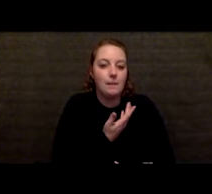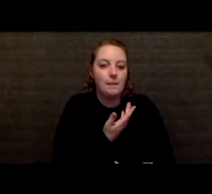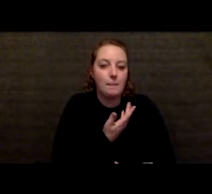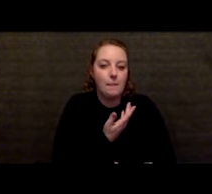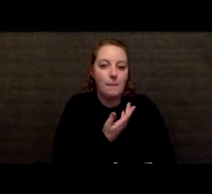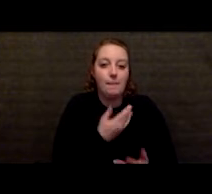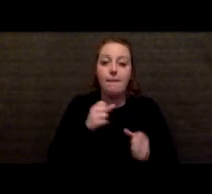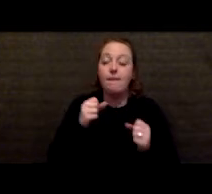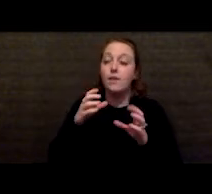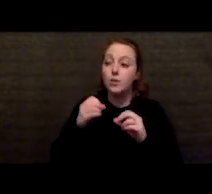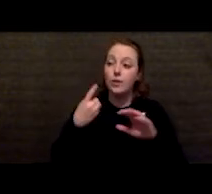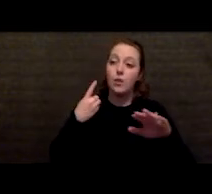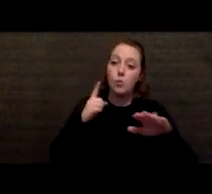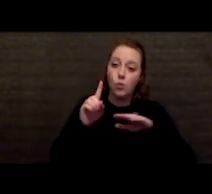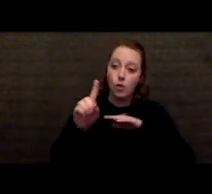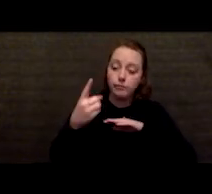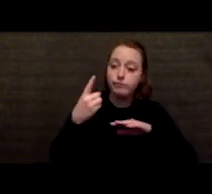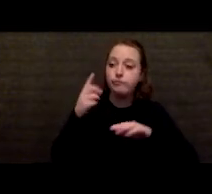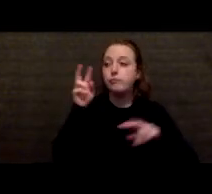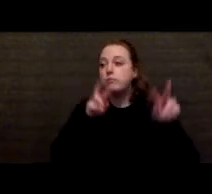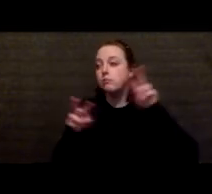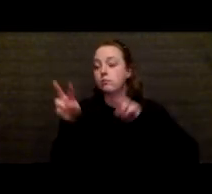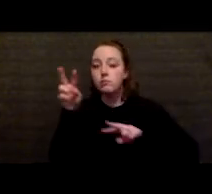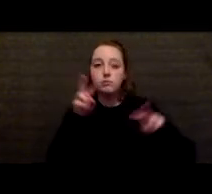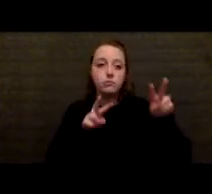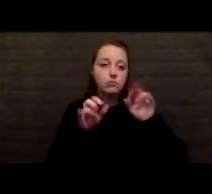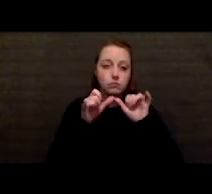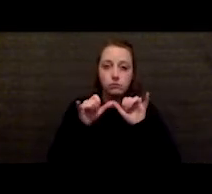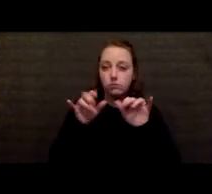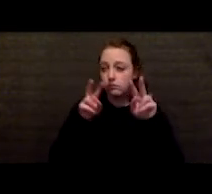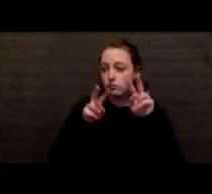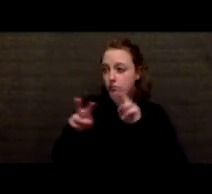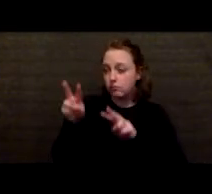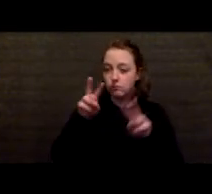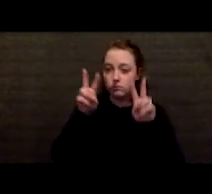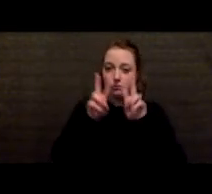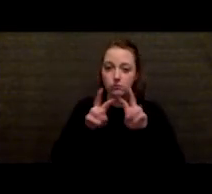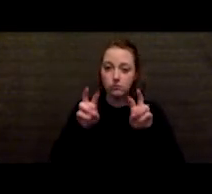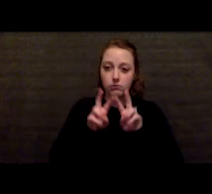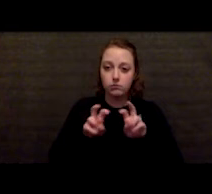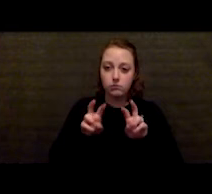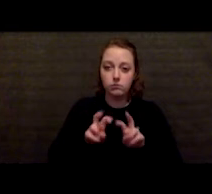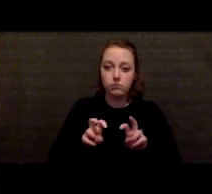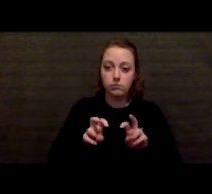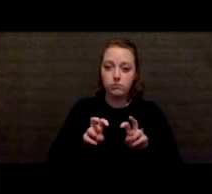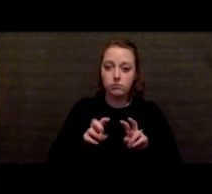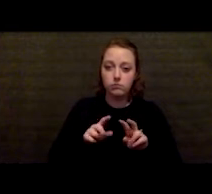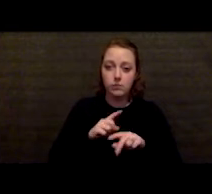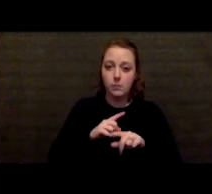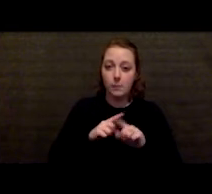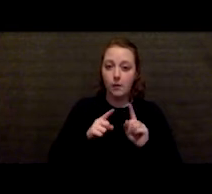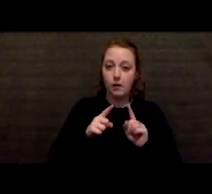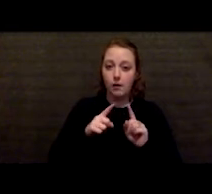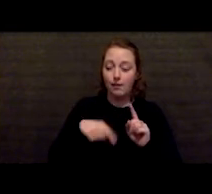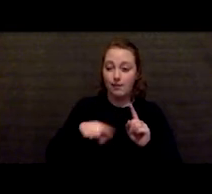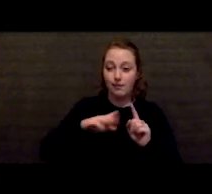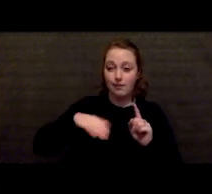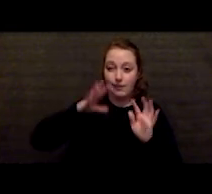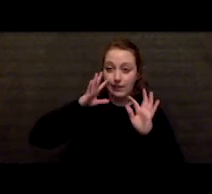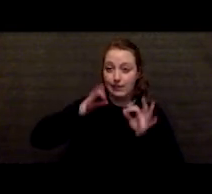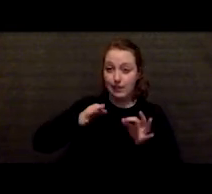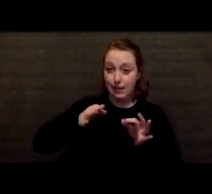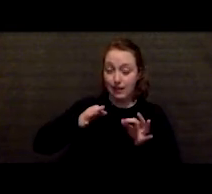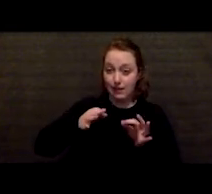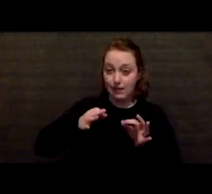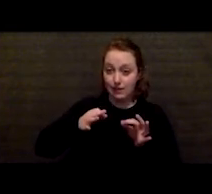through the halls, they've made the assessment, the engineerings have looked at it, but they haven't made a determination of what would be feasible